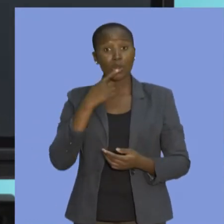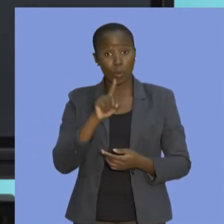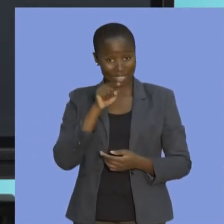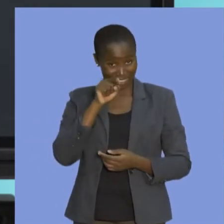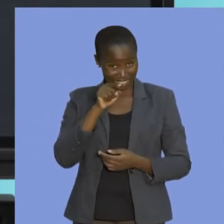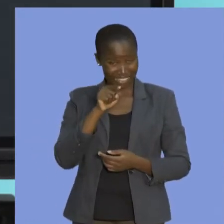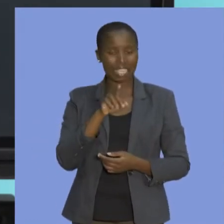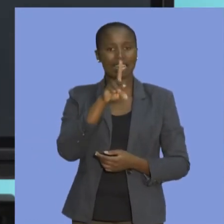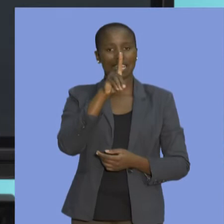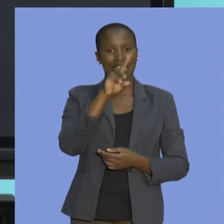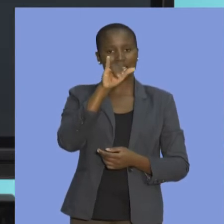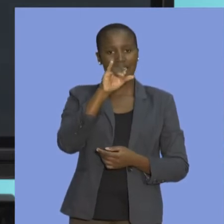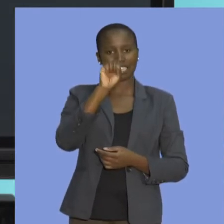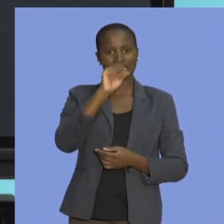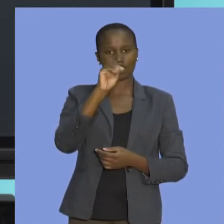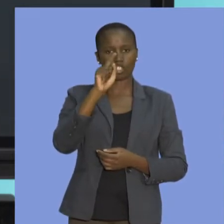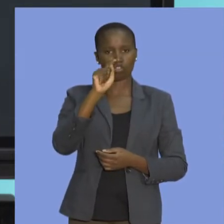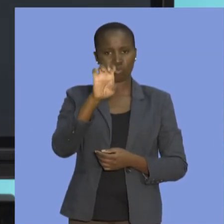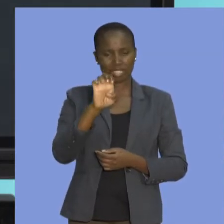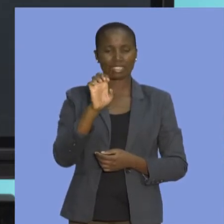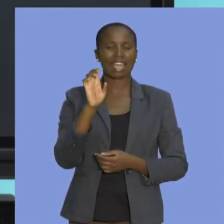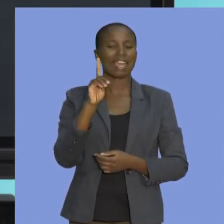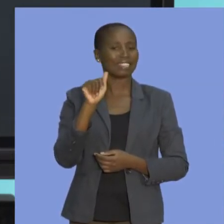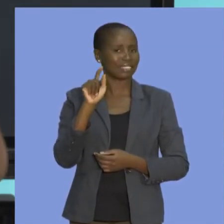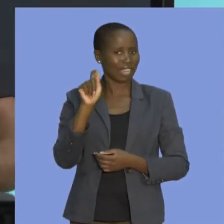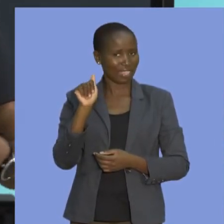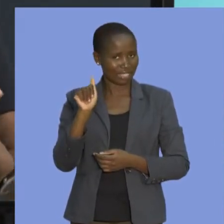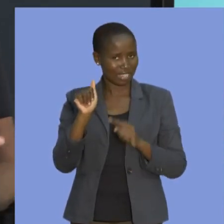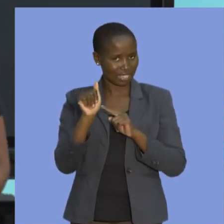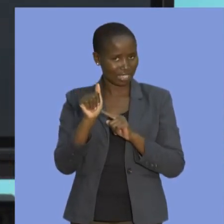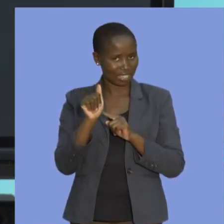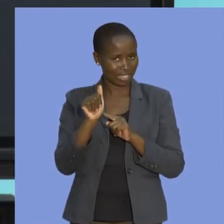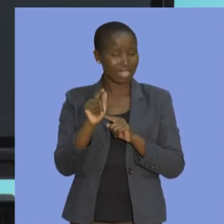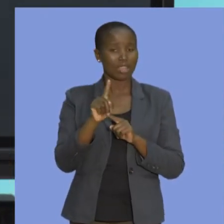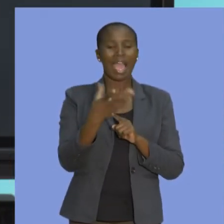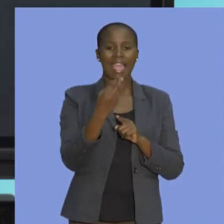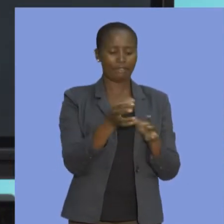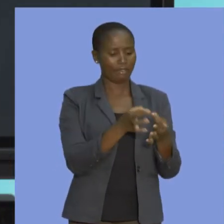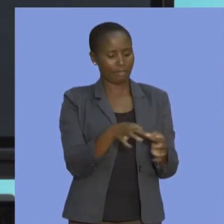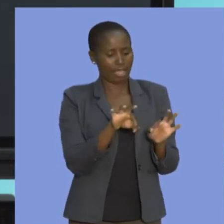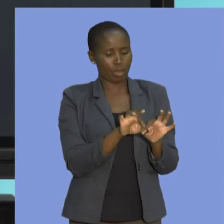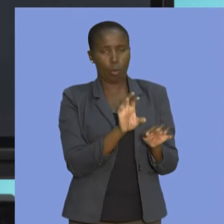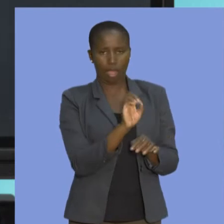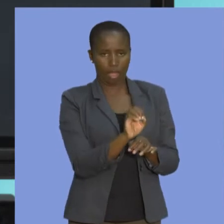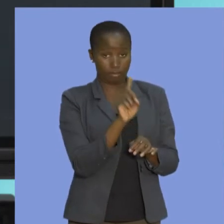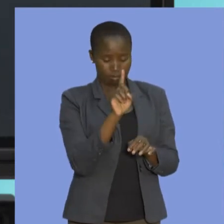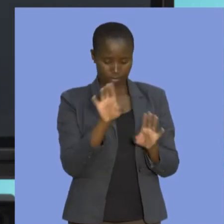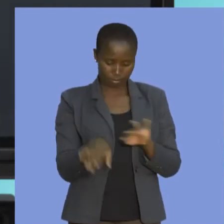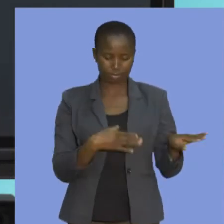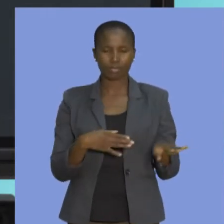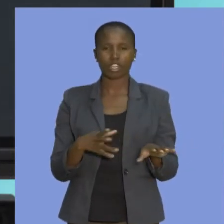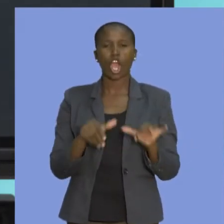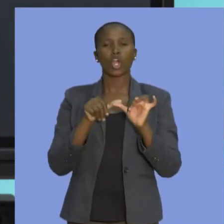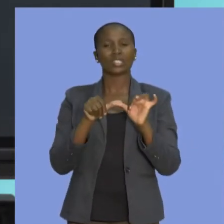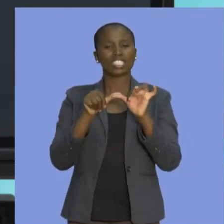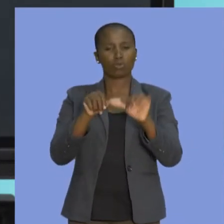It takes a specific value. But what about continuous? Continuous data